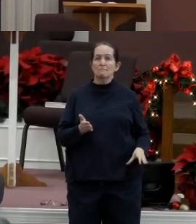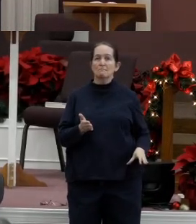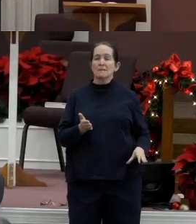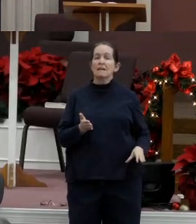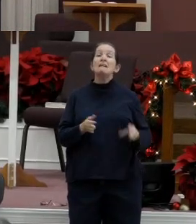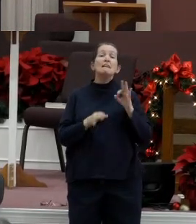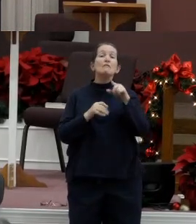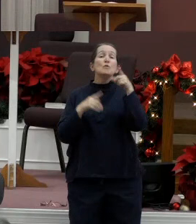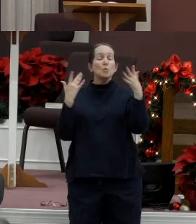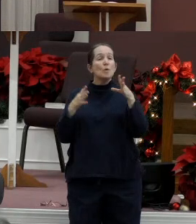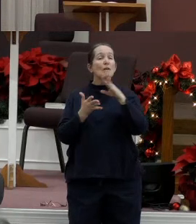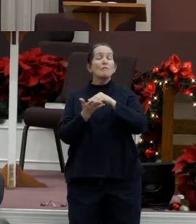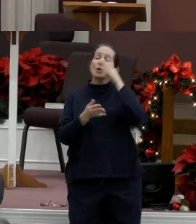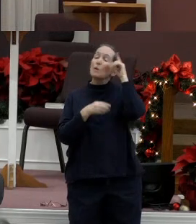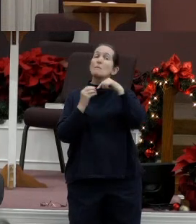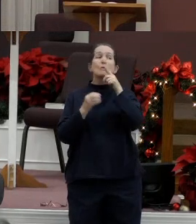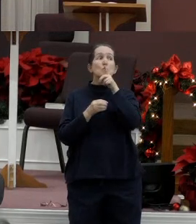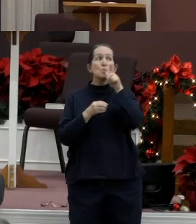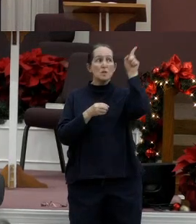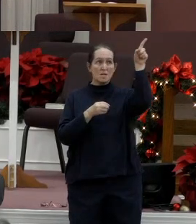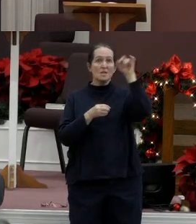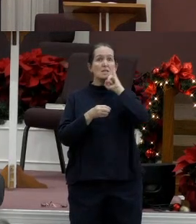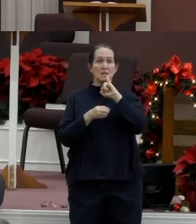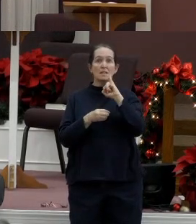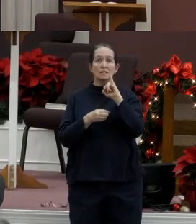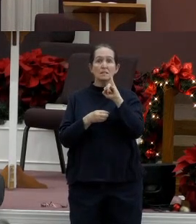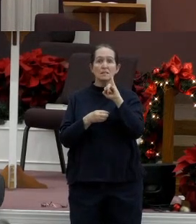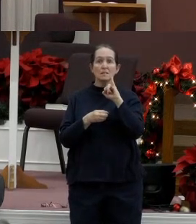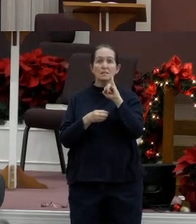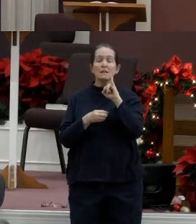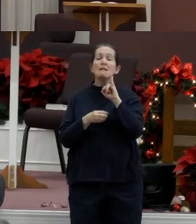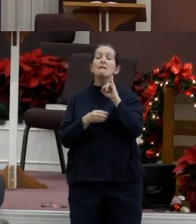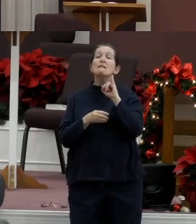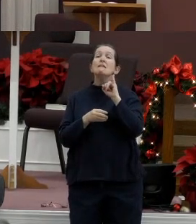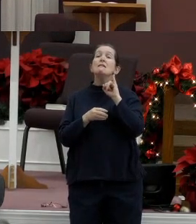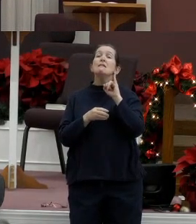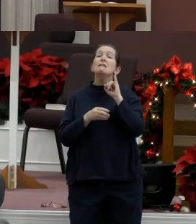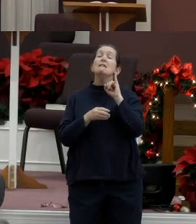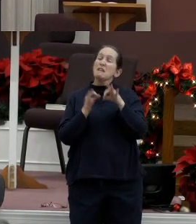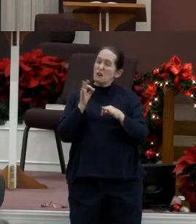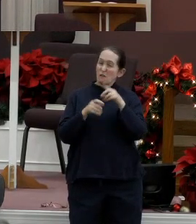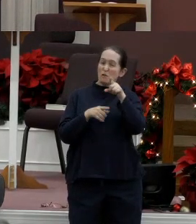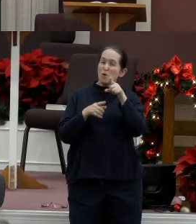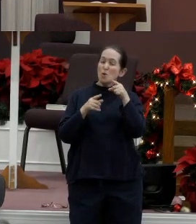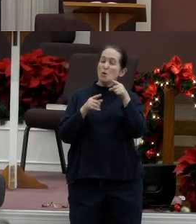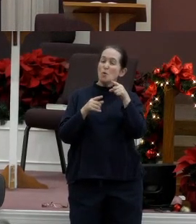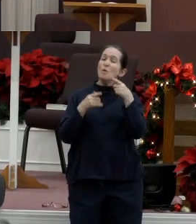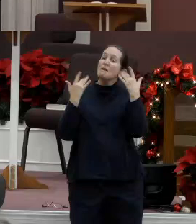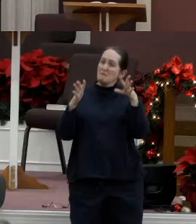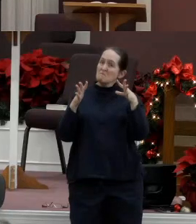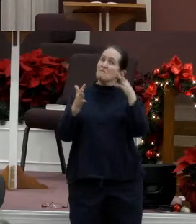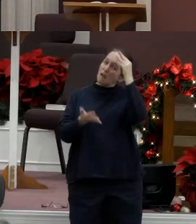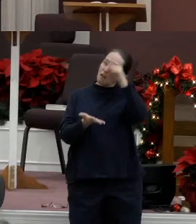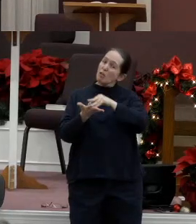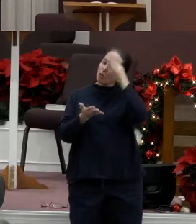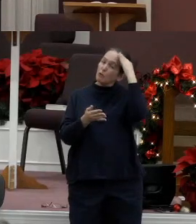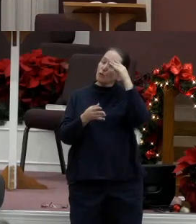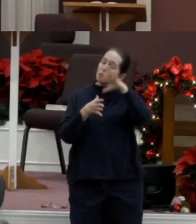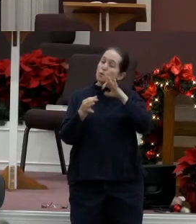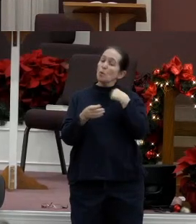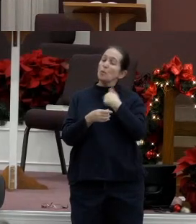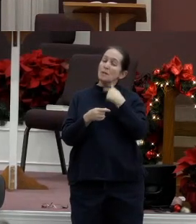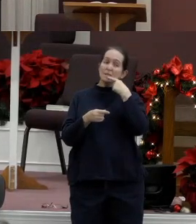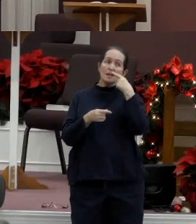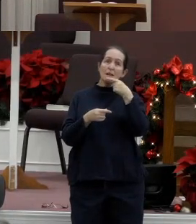if you have learned about who He is, if you have learned the story that we tell here at